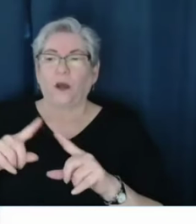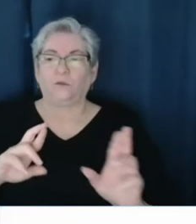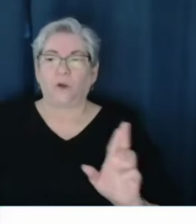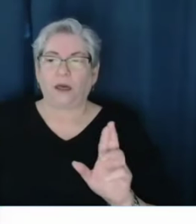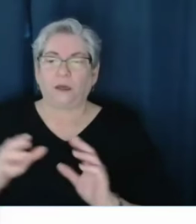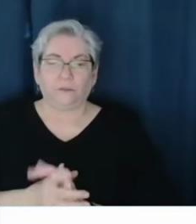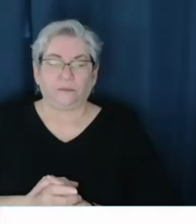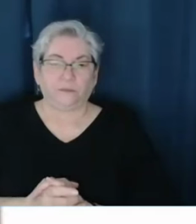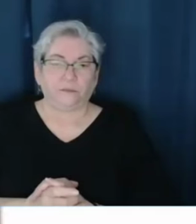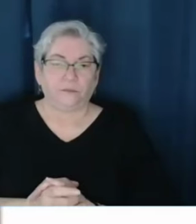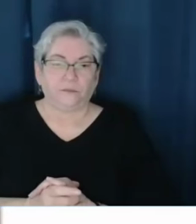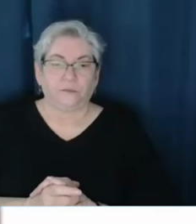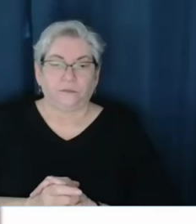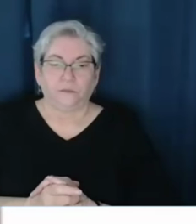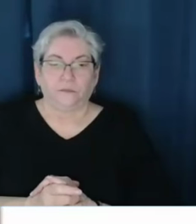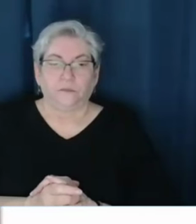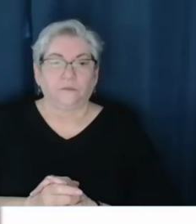available.